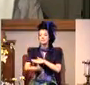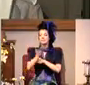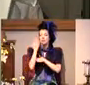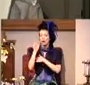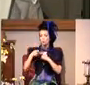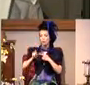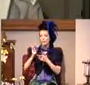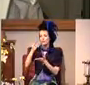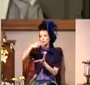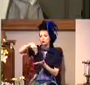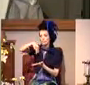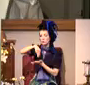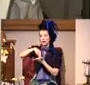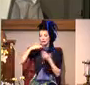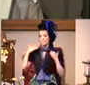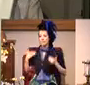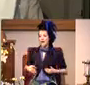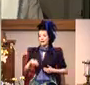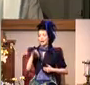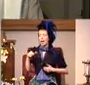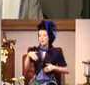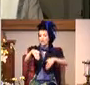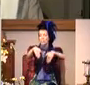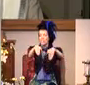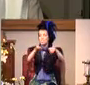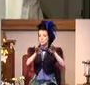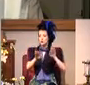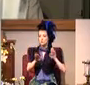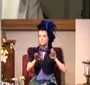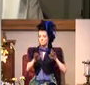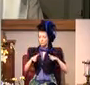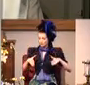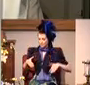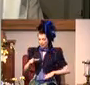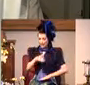body of the tomb and enables us to have